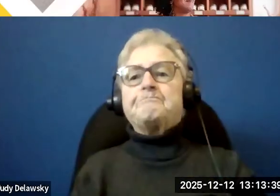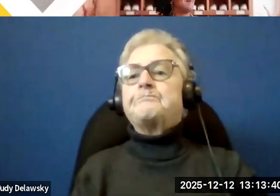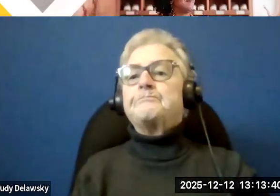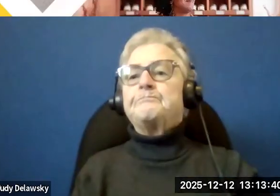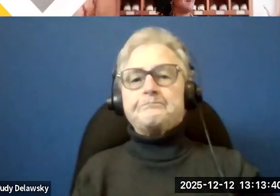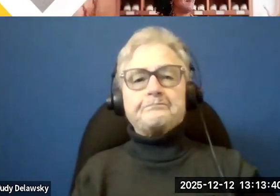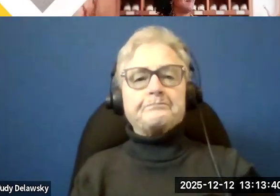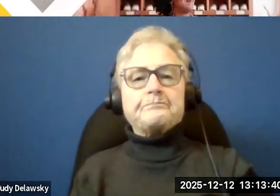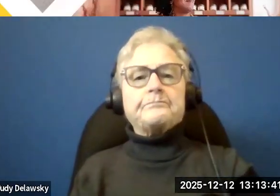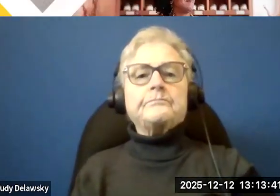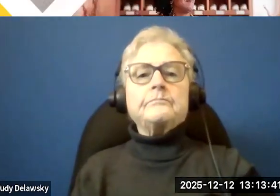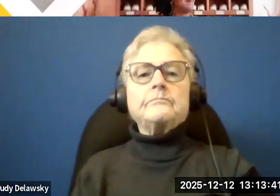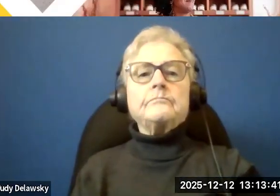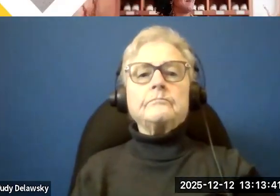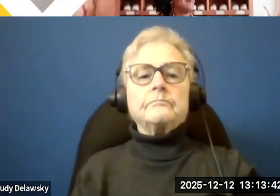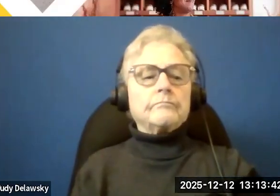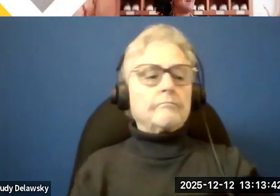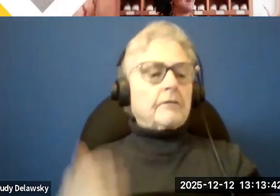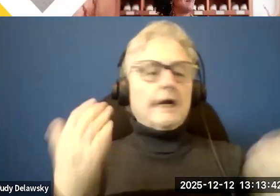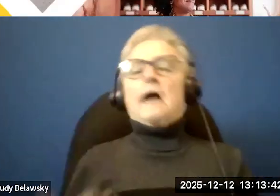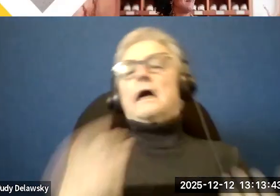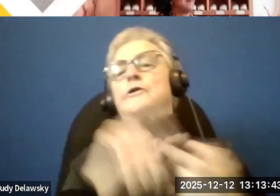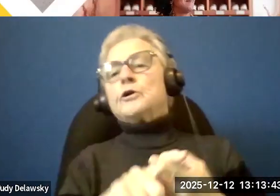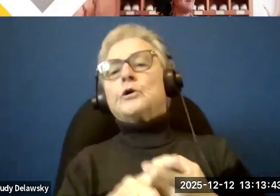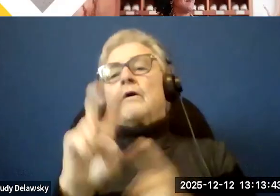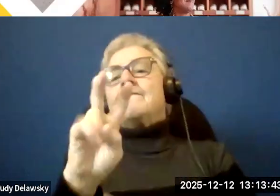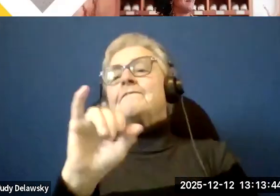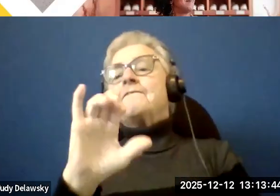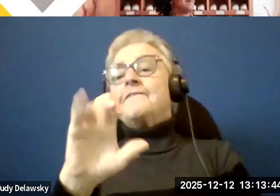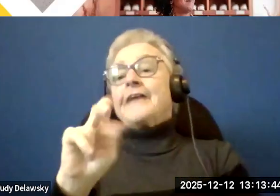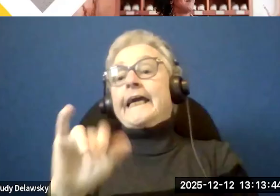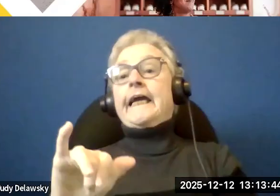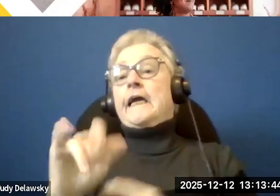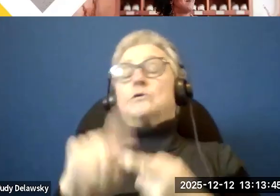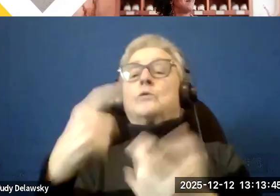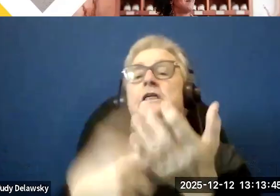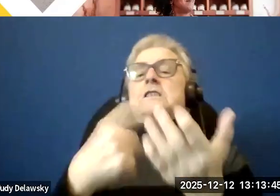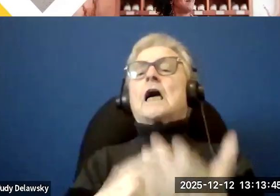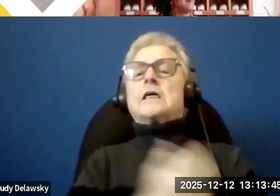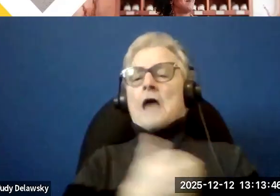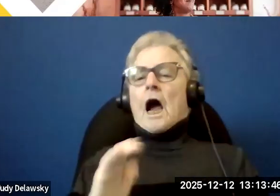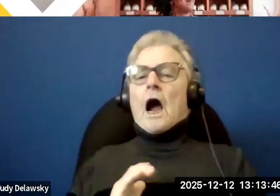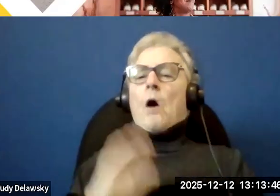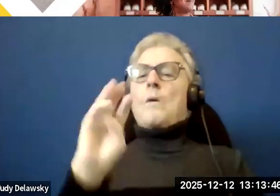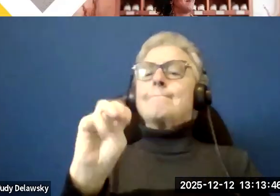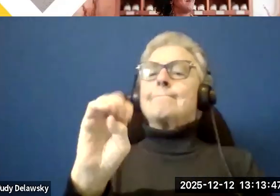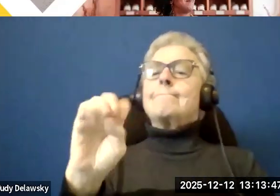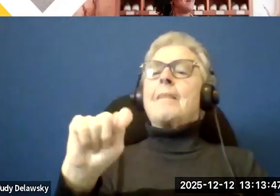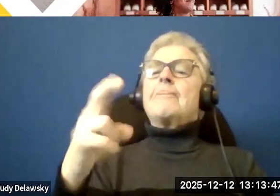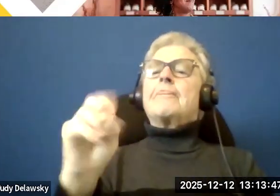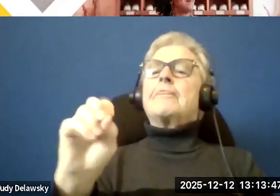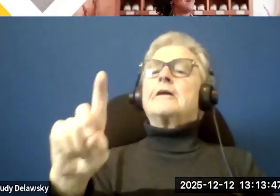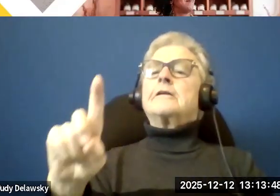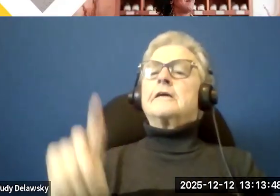And now I'd just like to turn it over to Vicky to discuss our methodology. Thank you, Jasmine. Hi, everyone. My name is